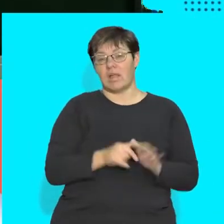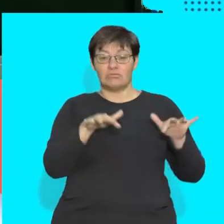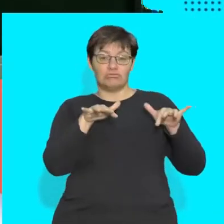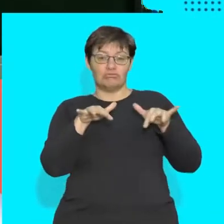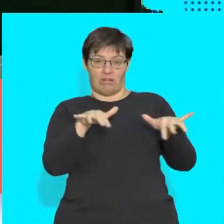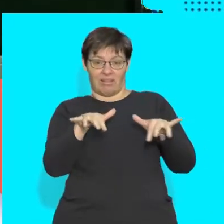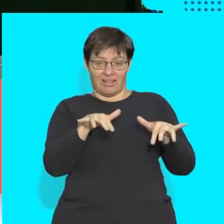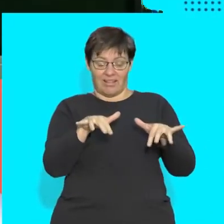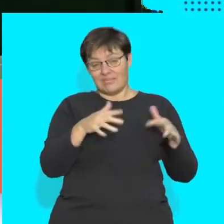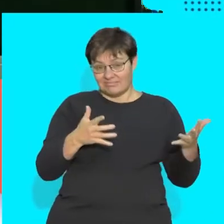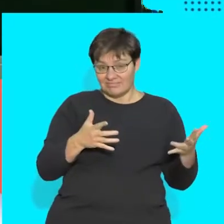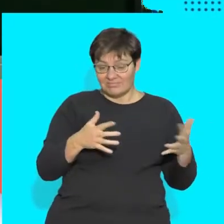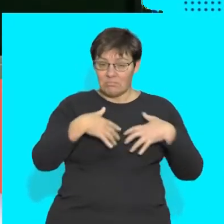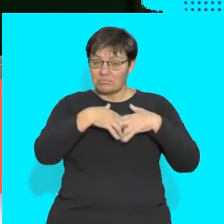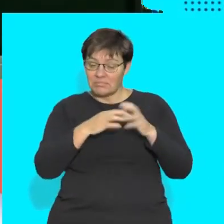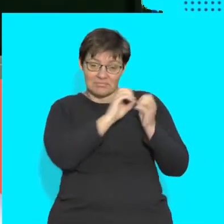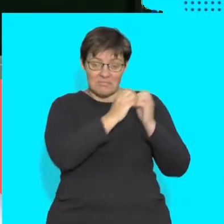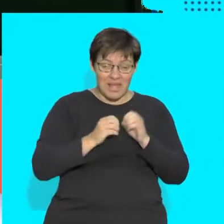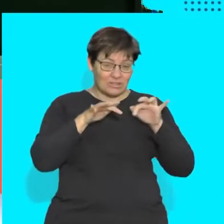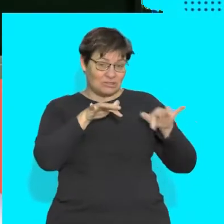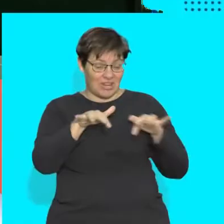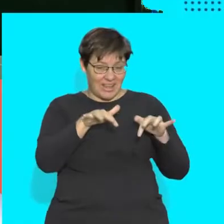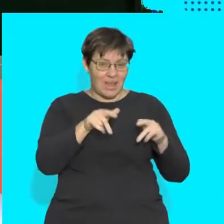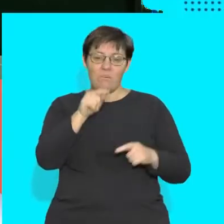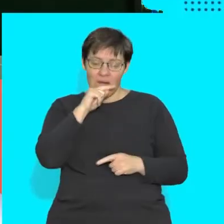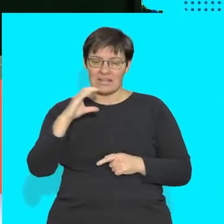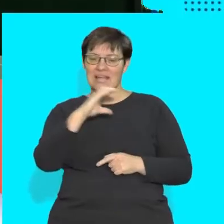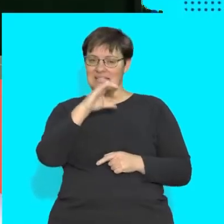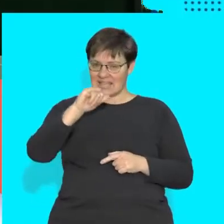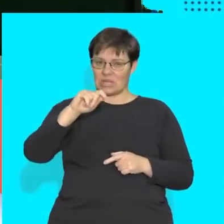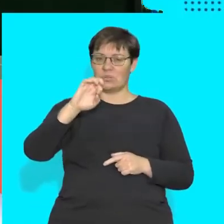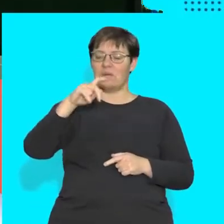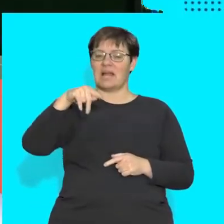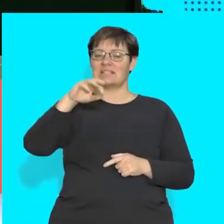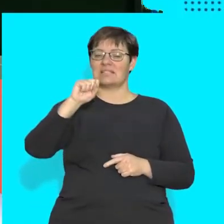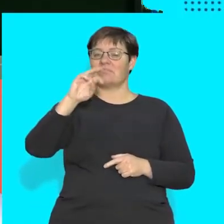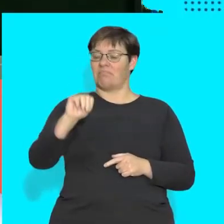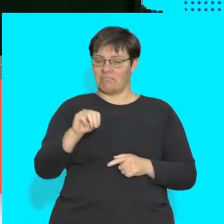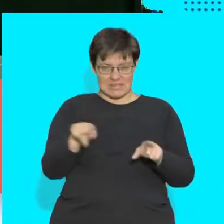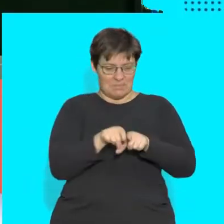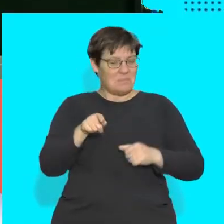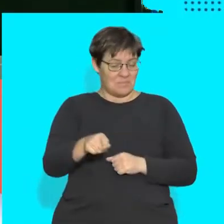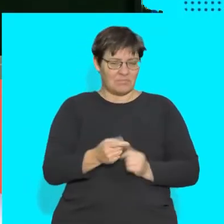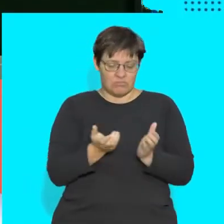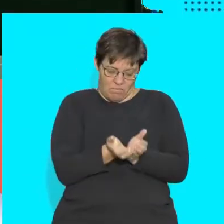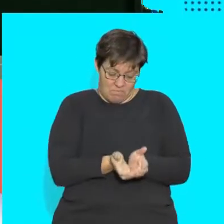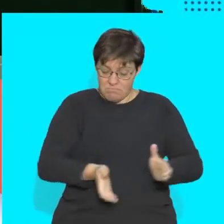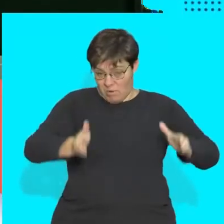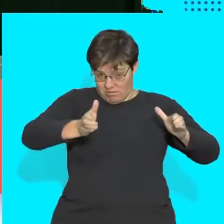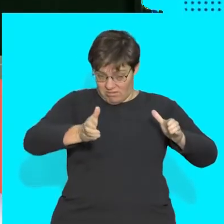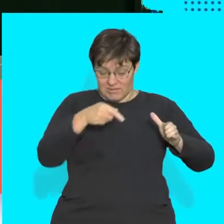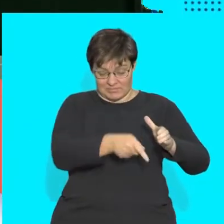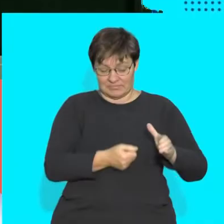jelly. Why am I asking that? Because that is what the cytoplasm is. I want you to get a bowl, all right? So picture a